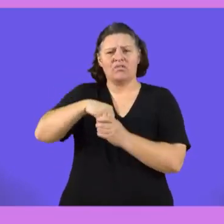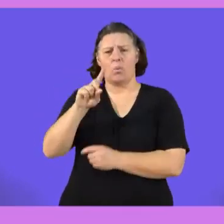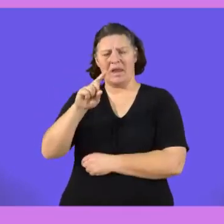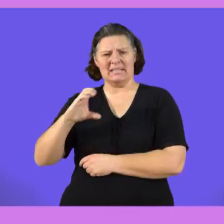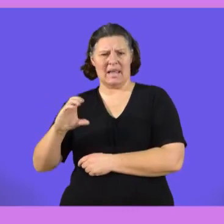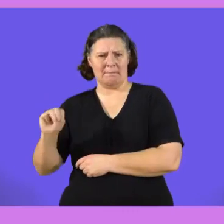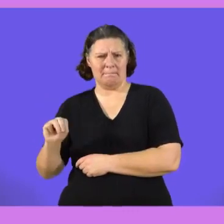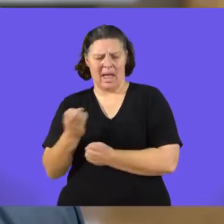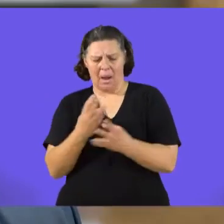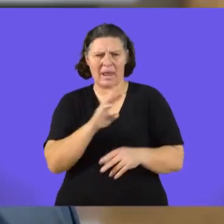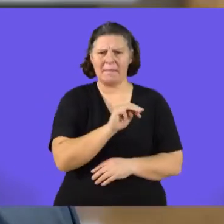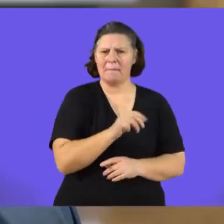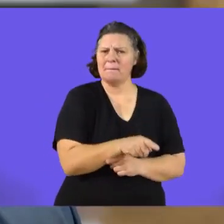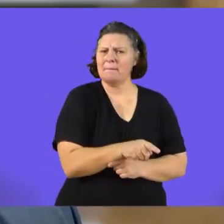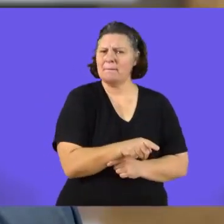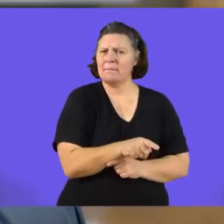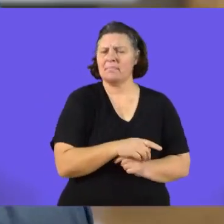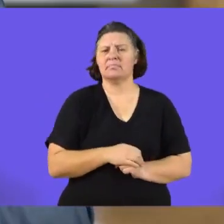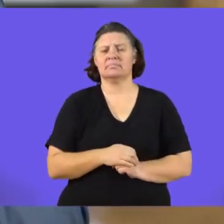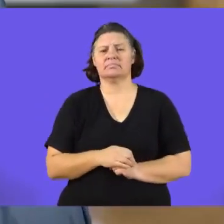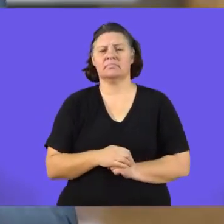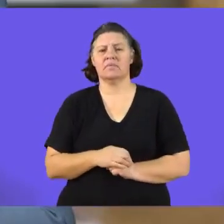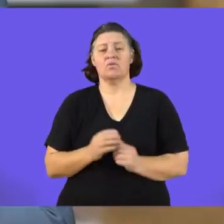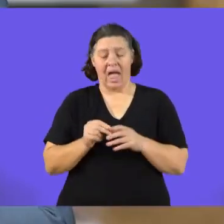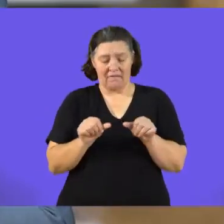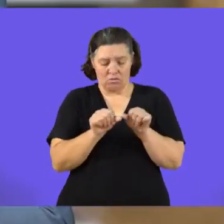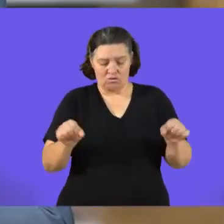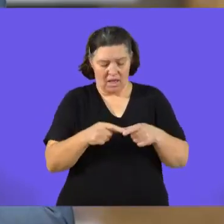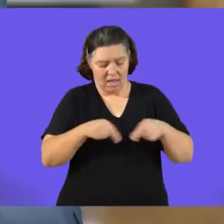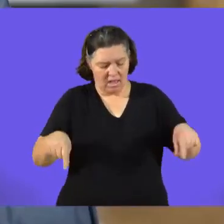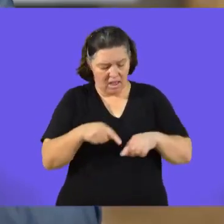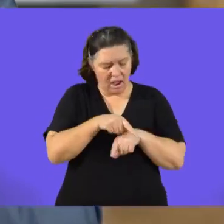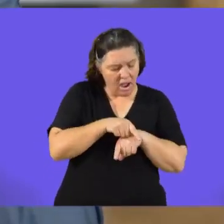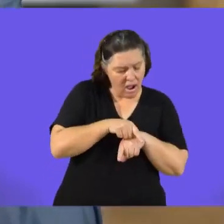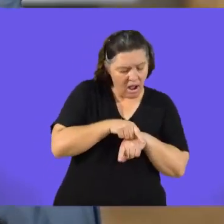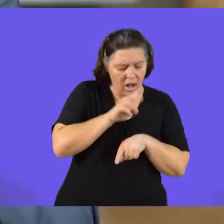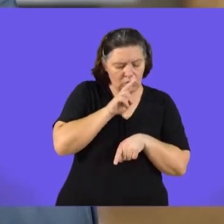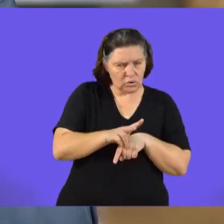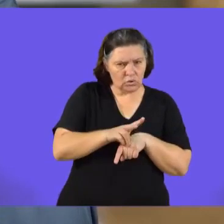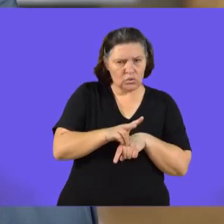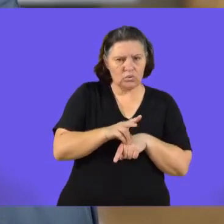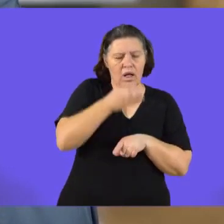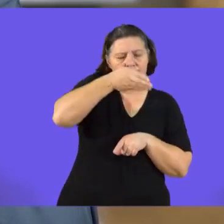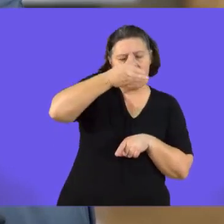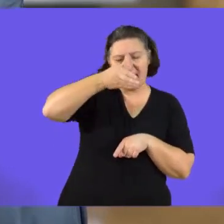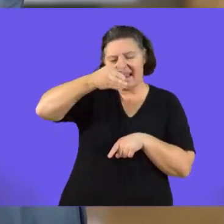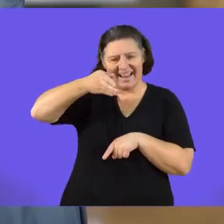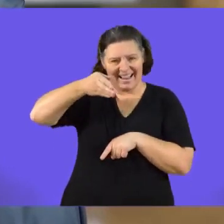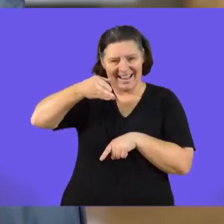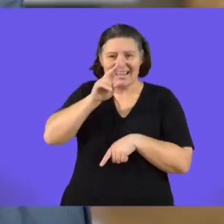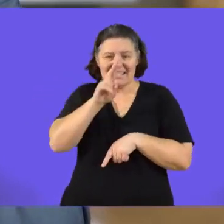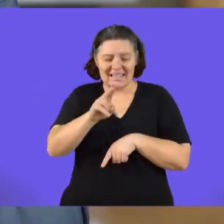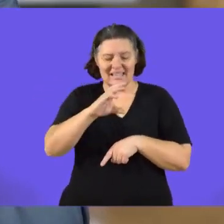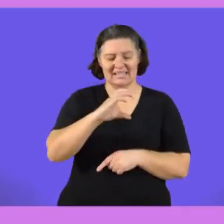1 centimeter? Now at this moment in time, if you have your ruler with you, you'll see, look at the calibrations, right? So we